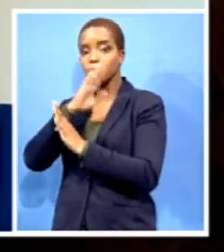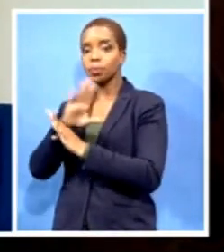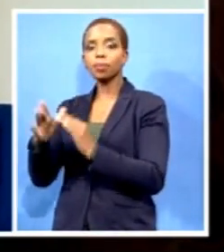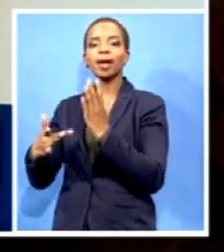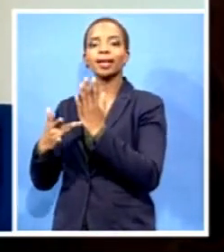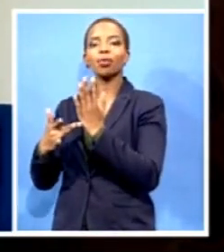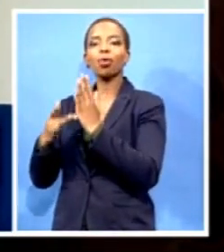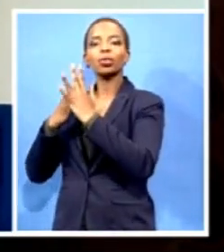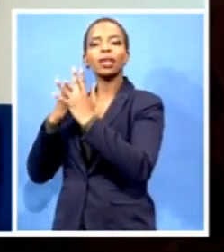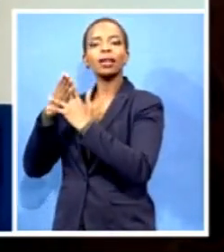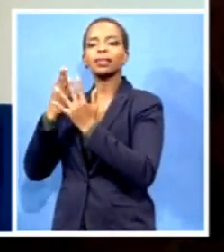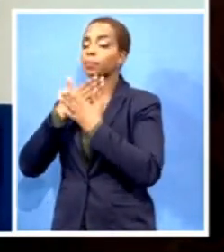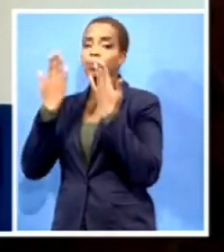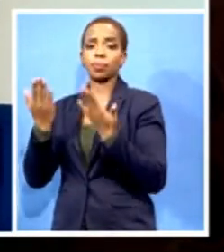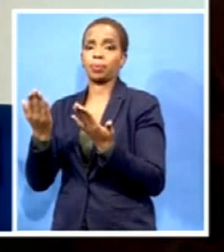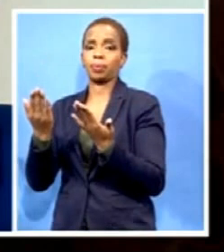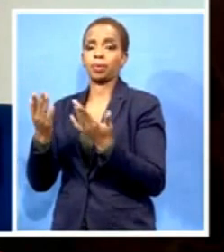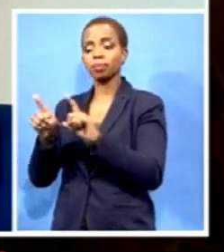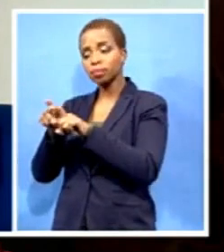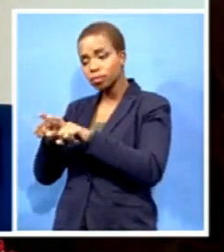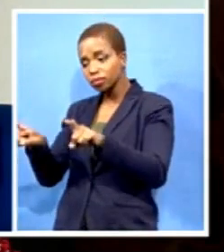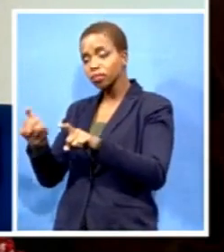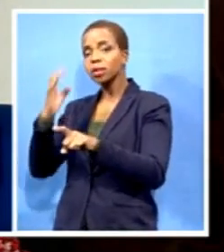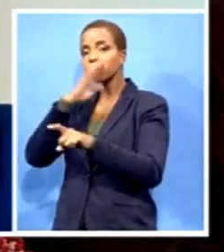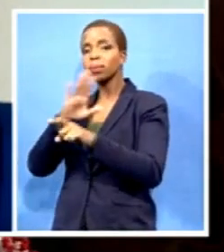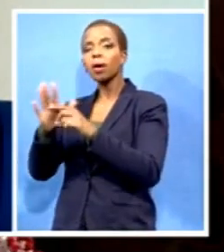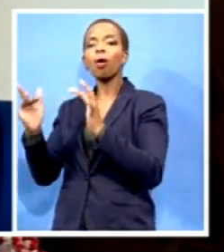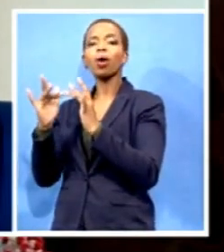proper connectivity. What's the numbers?